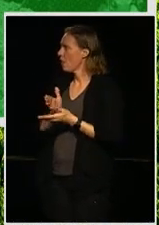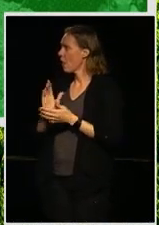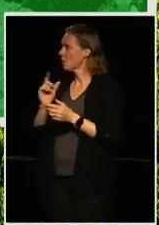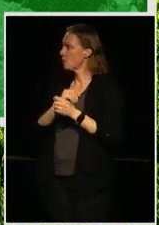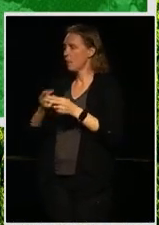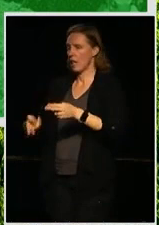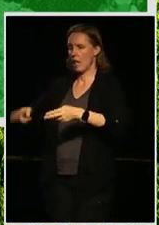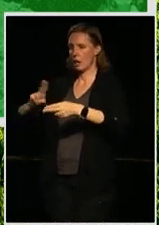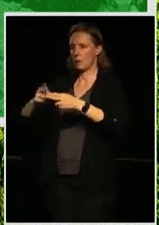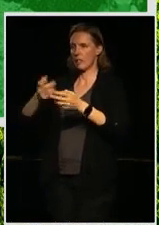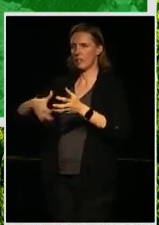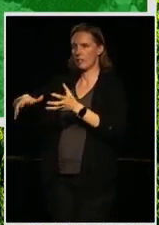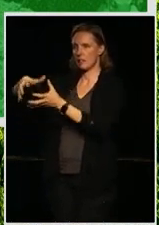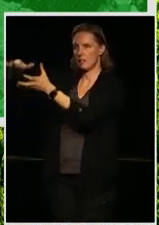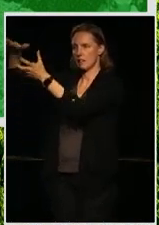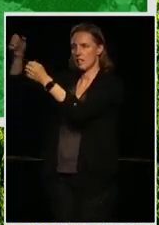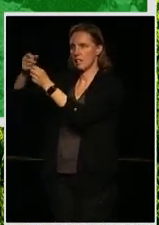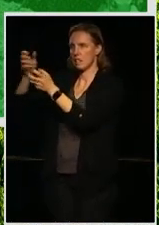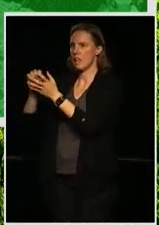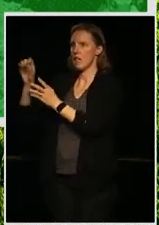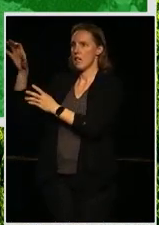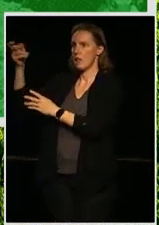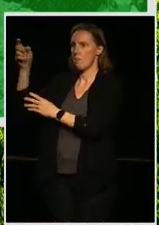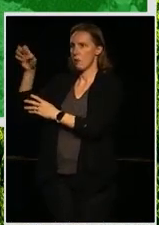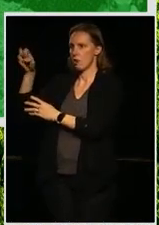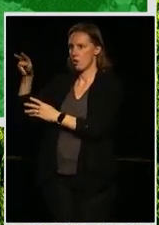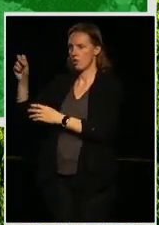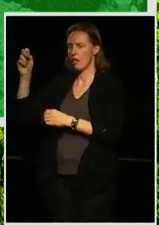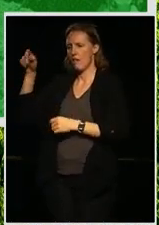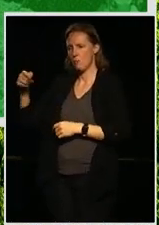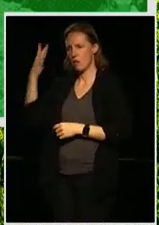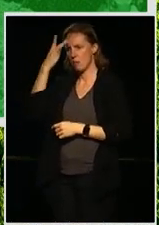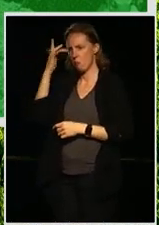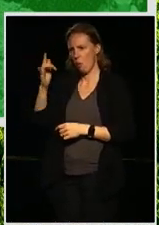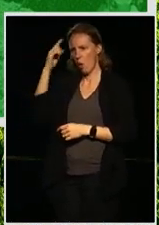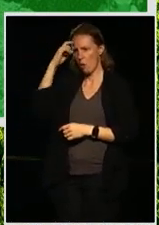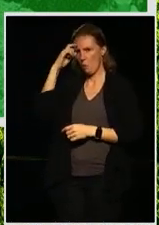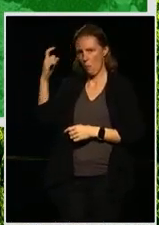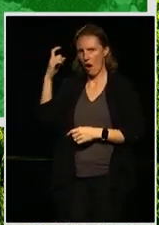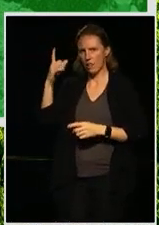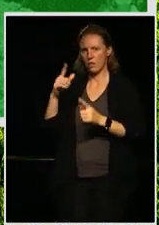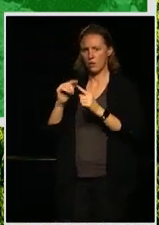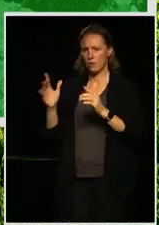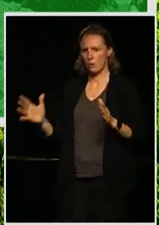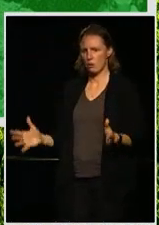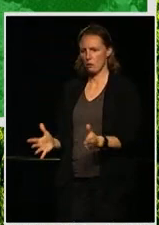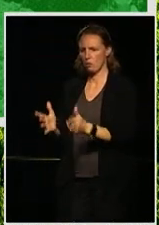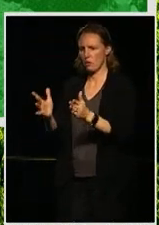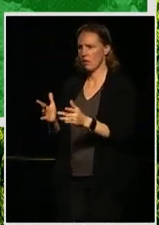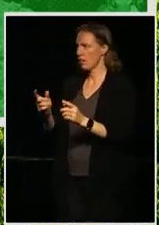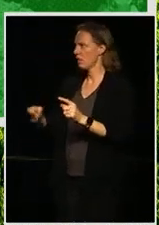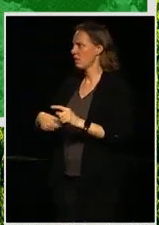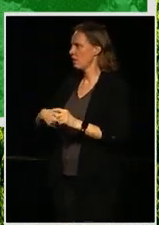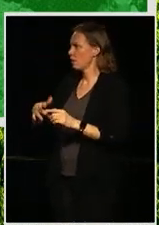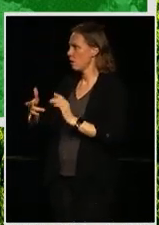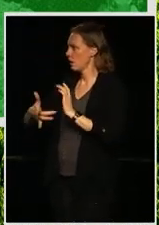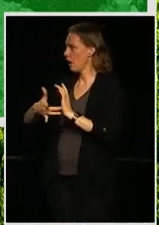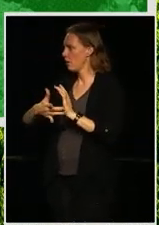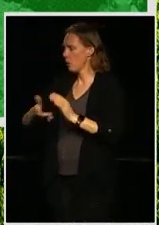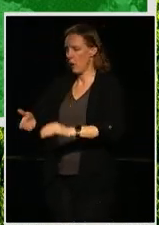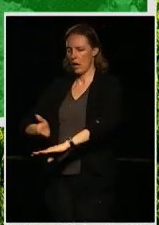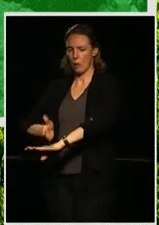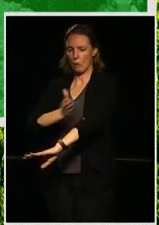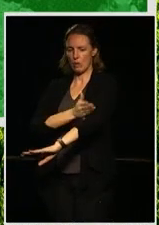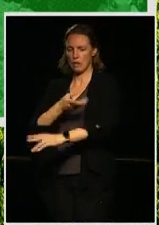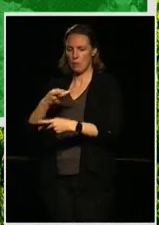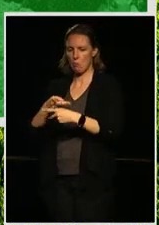greenhouse gas emission. We have to be smart and wise to push and develop those technologies to increase our